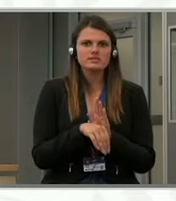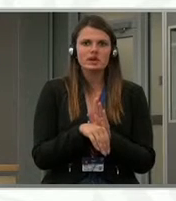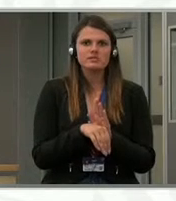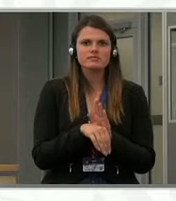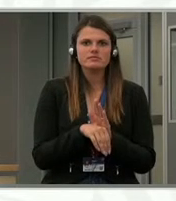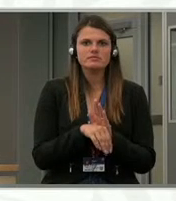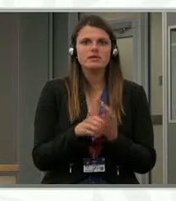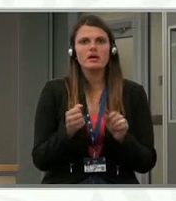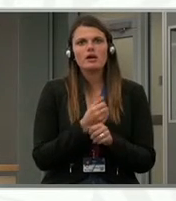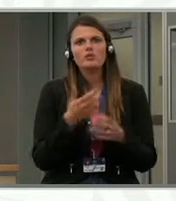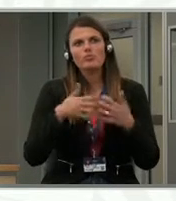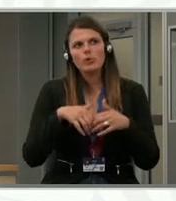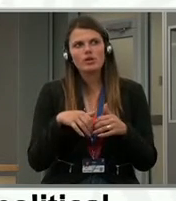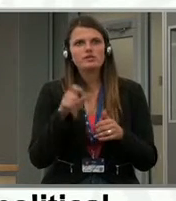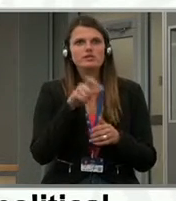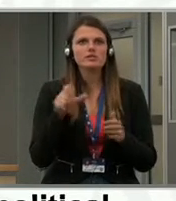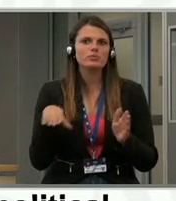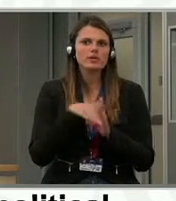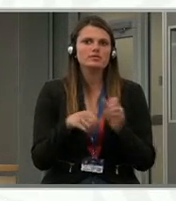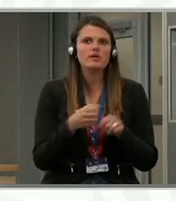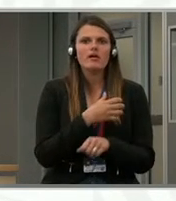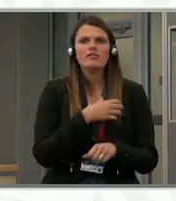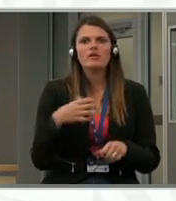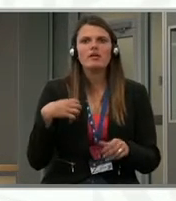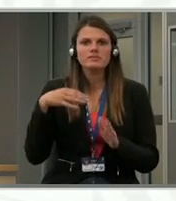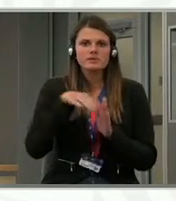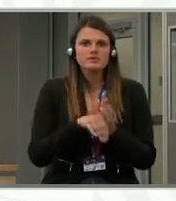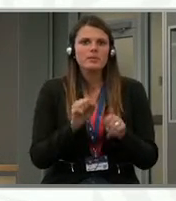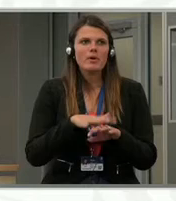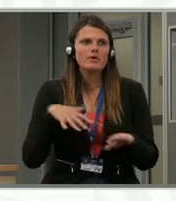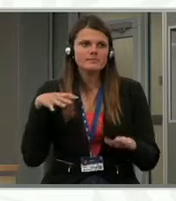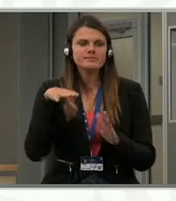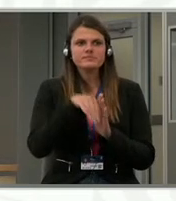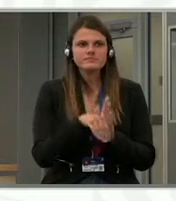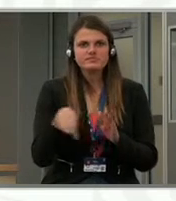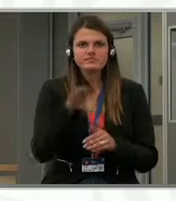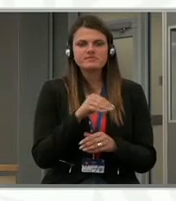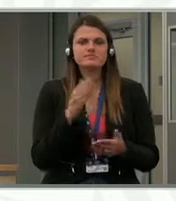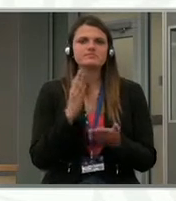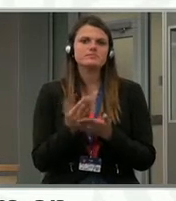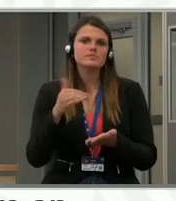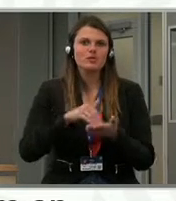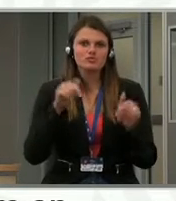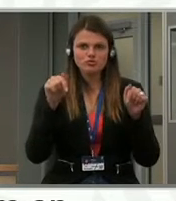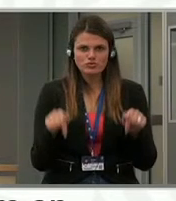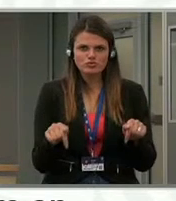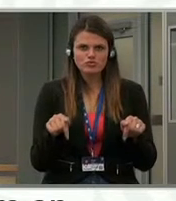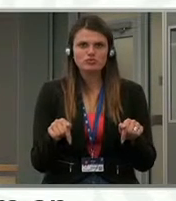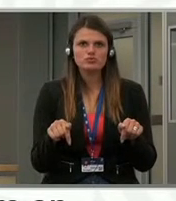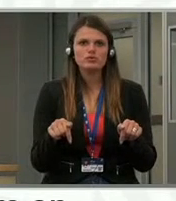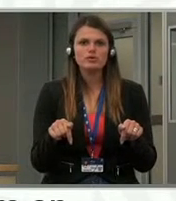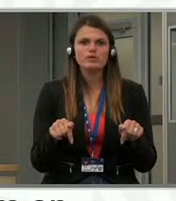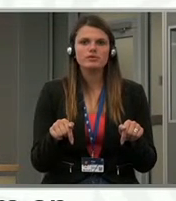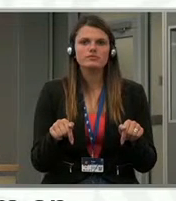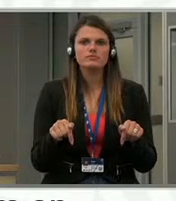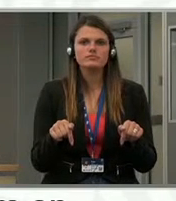actors, government, Parliament. We have here in the same table the representative of the SHEMA and also